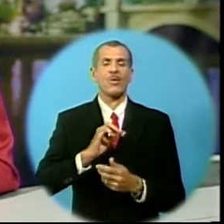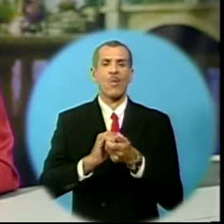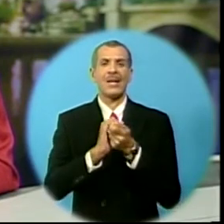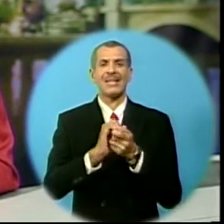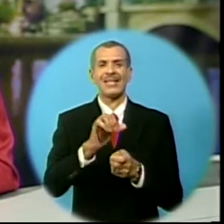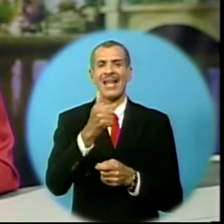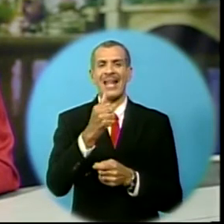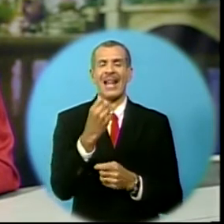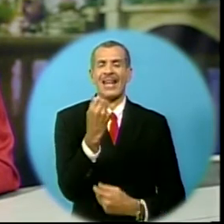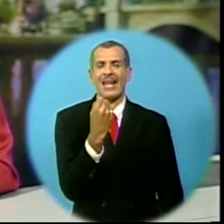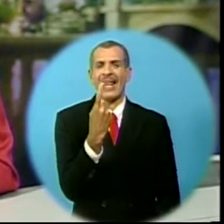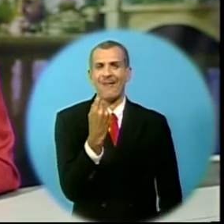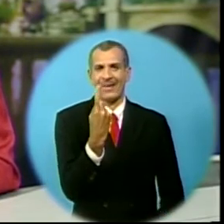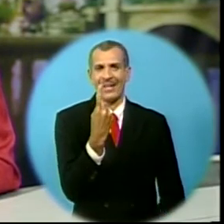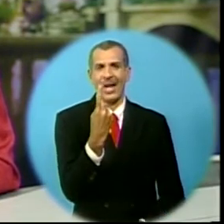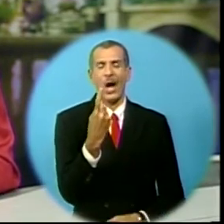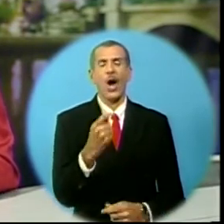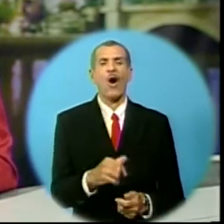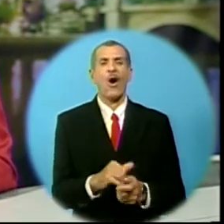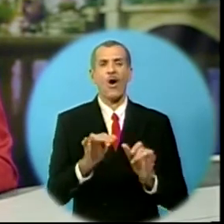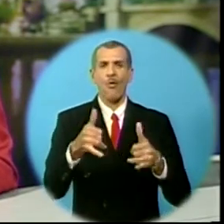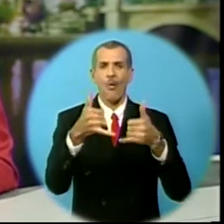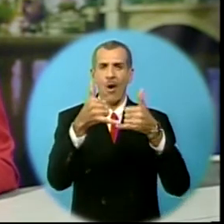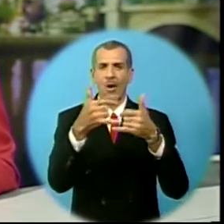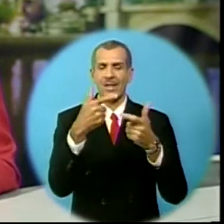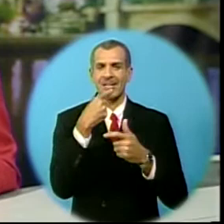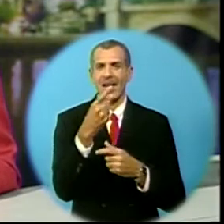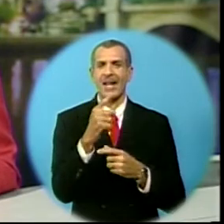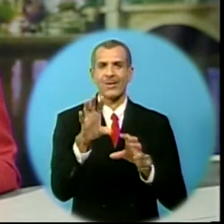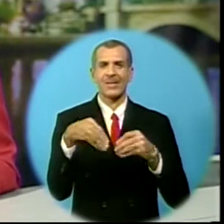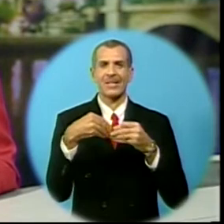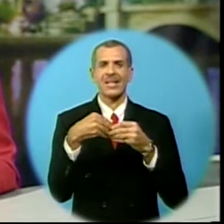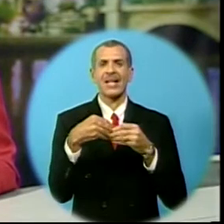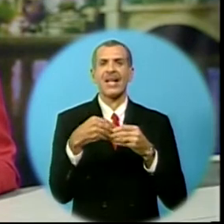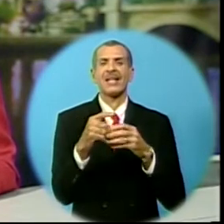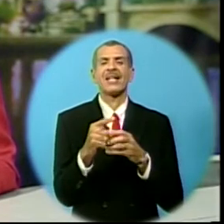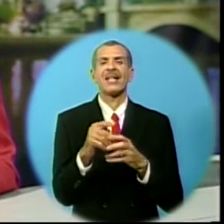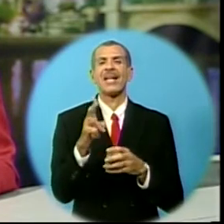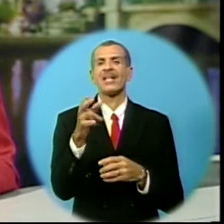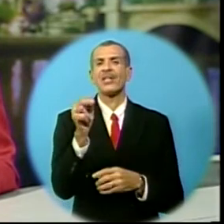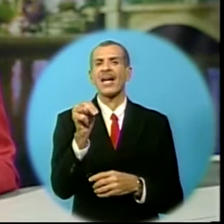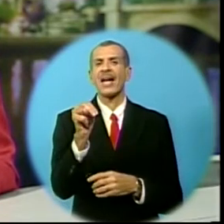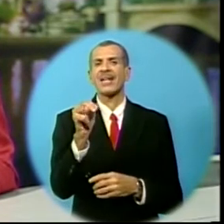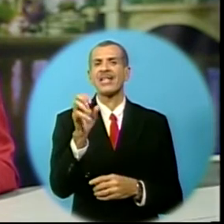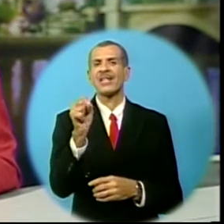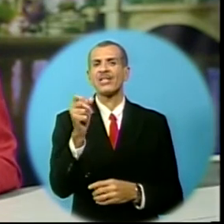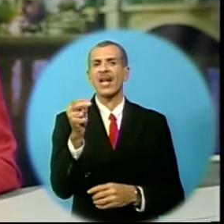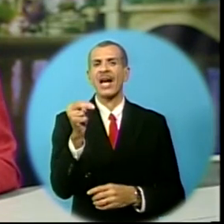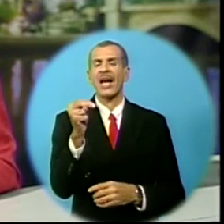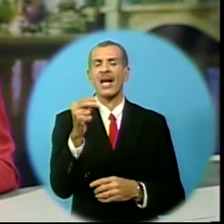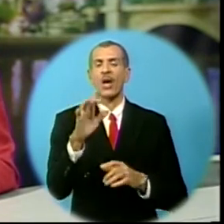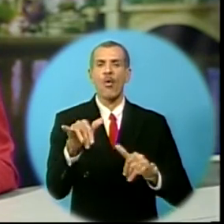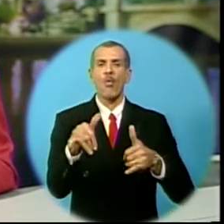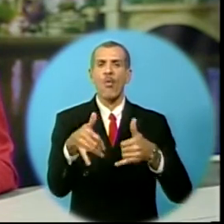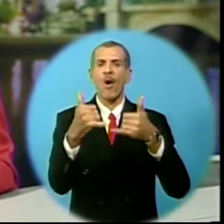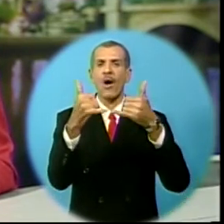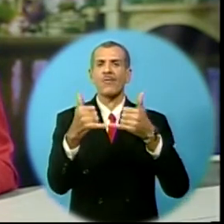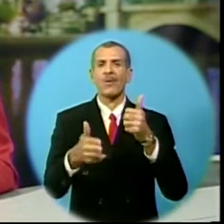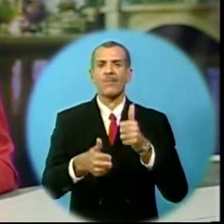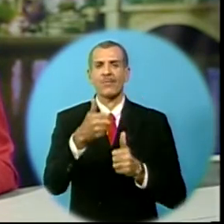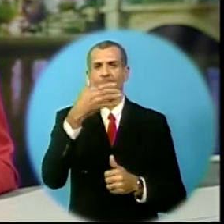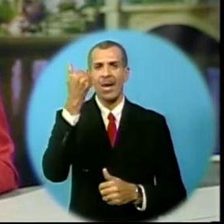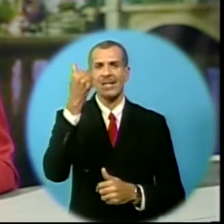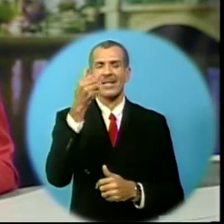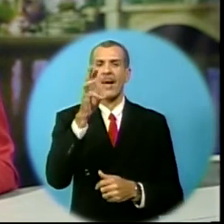awards, including Team Silver. They also captured the prestigious Hans Schank Commemorative Award for Most Innovative